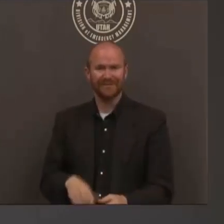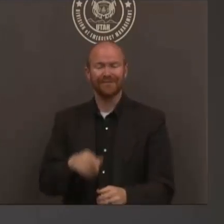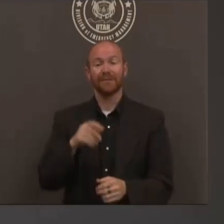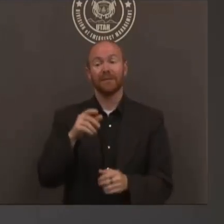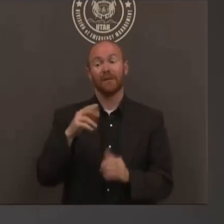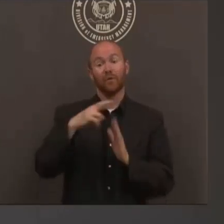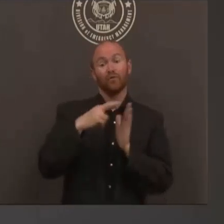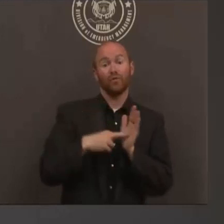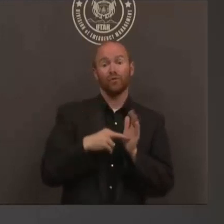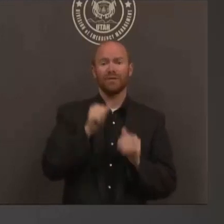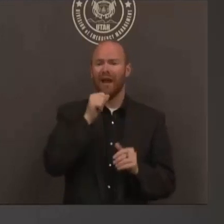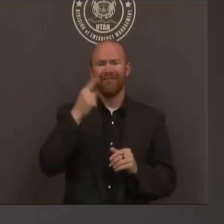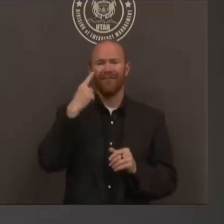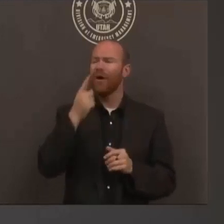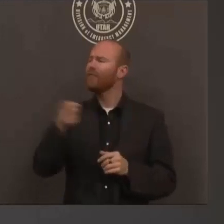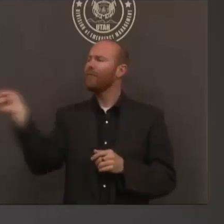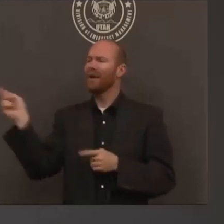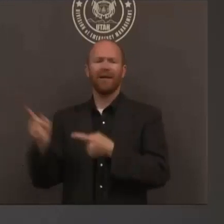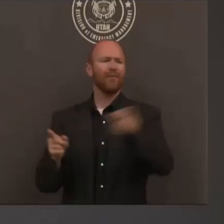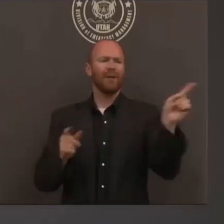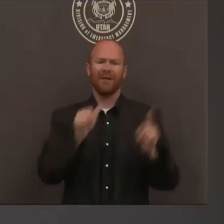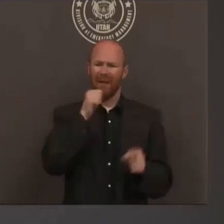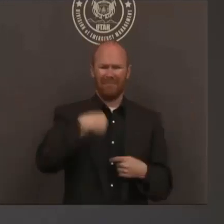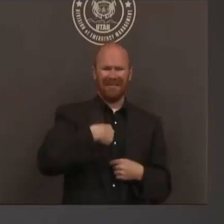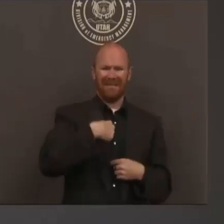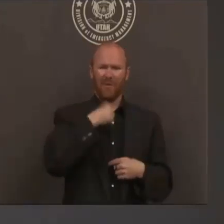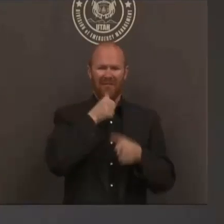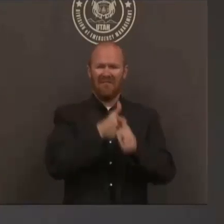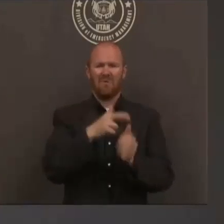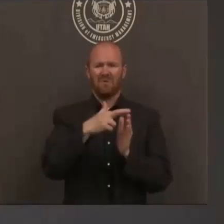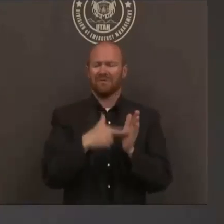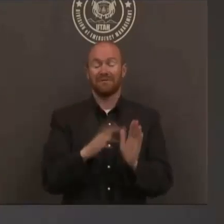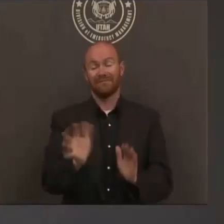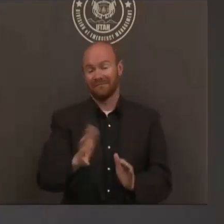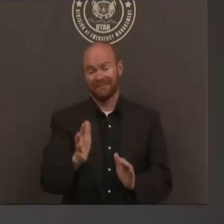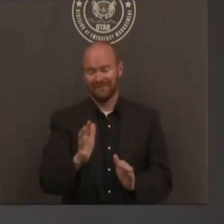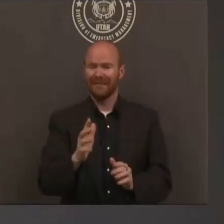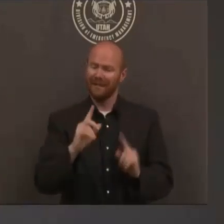for everybody else but me, it may be slower to happen than it otherwise